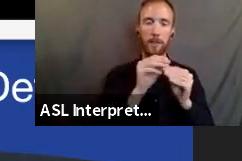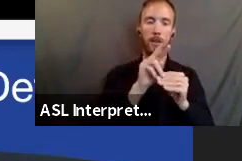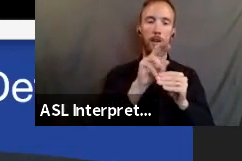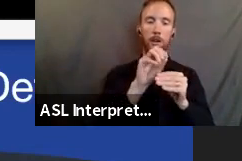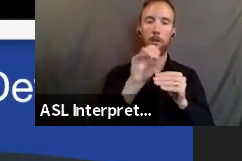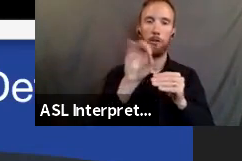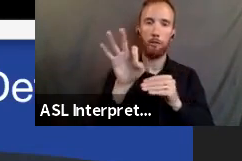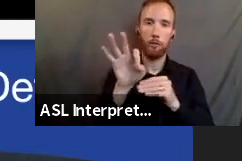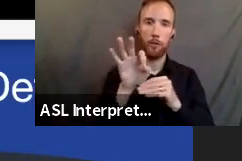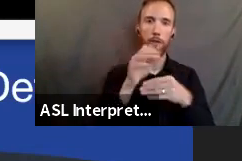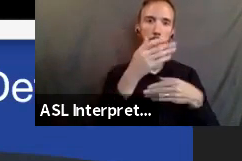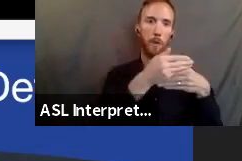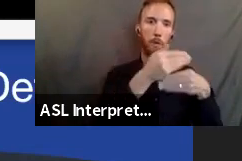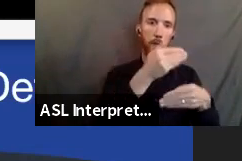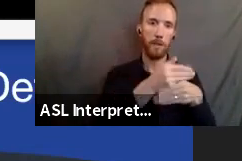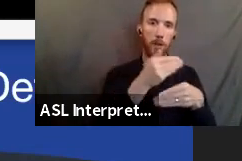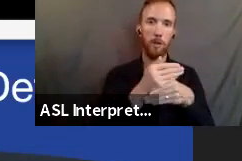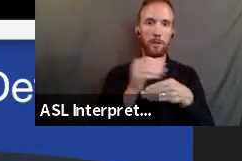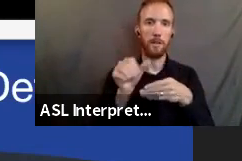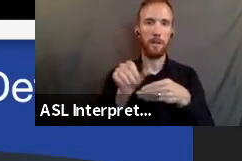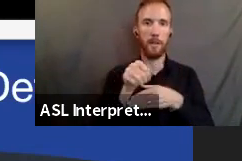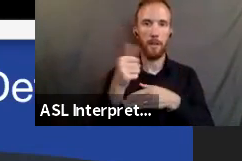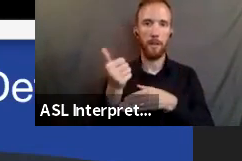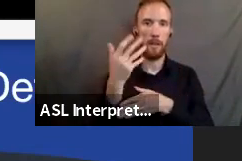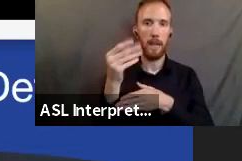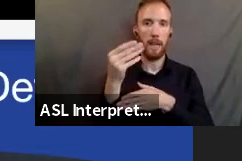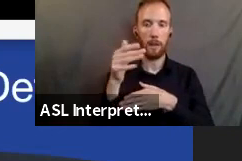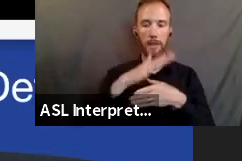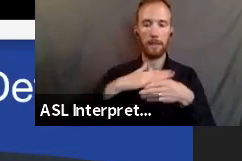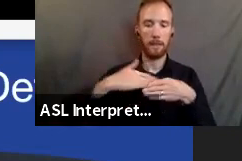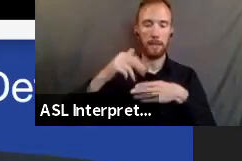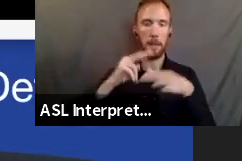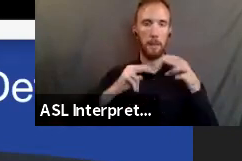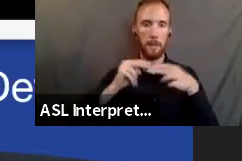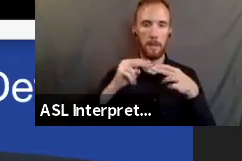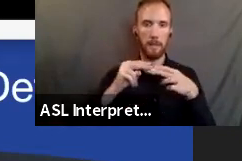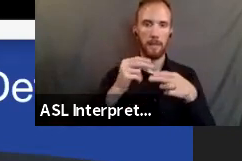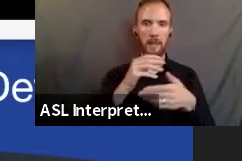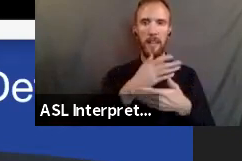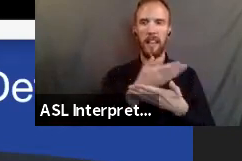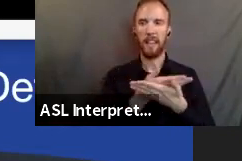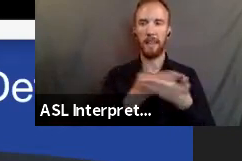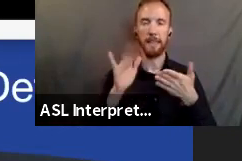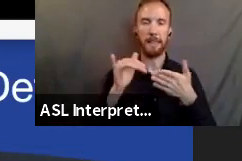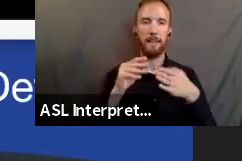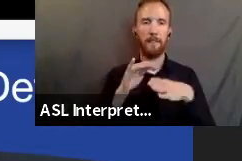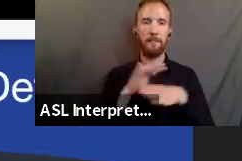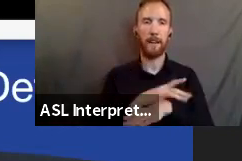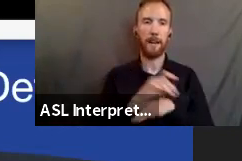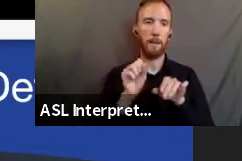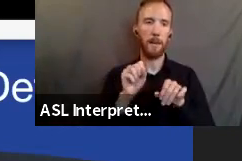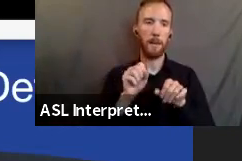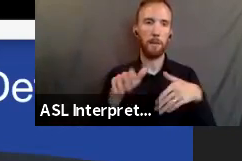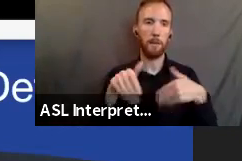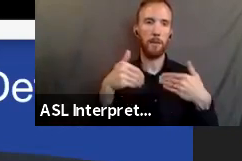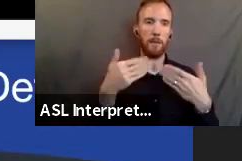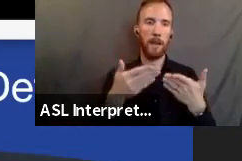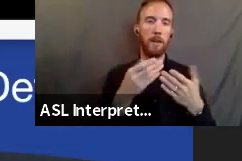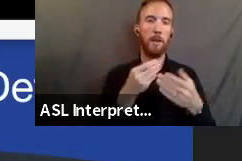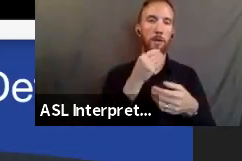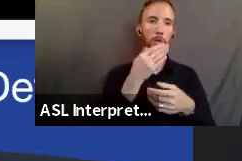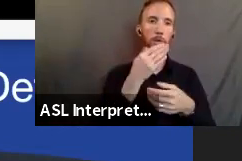repairs all these items directly affect our ability to provide warm safe and dry facilities to our students staff and